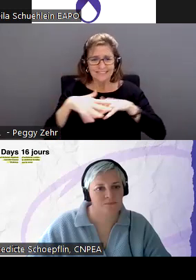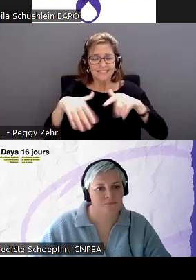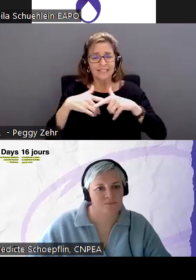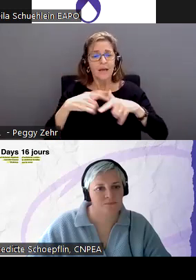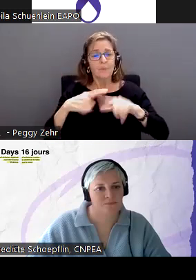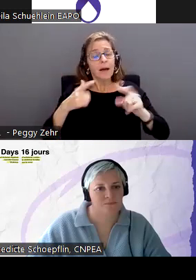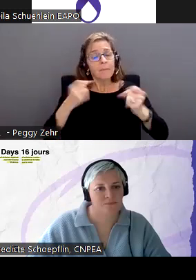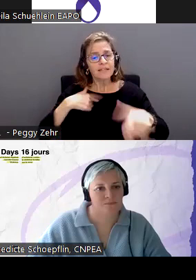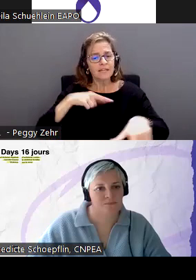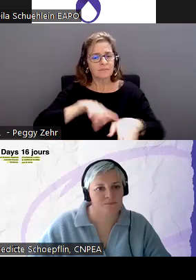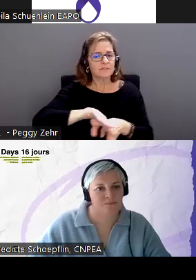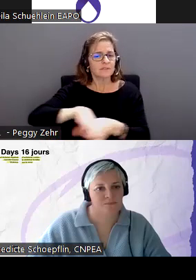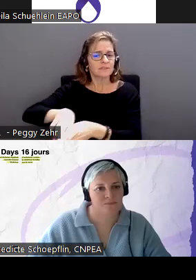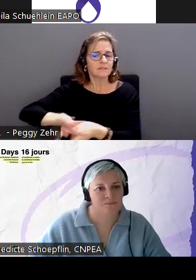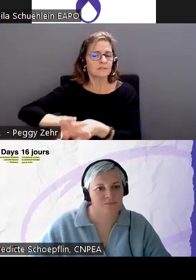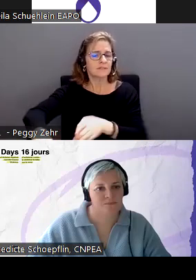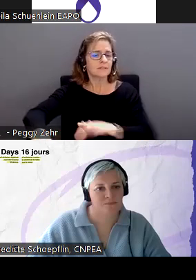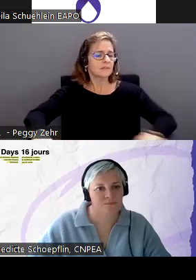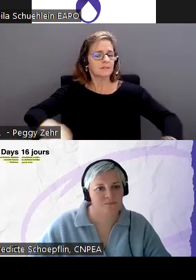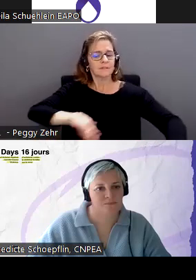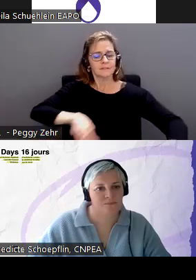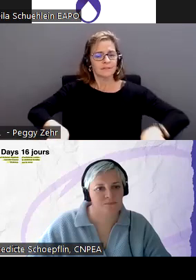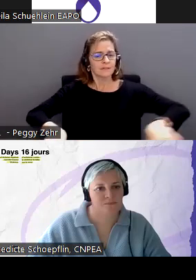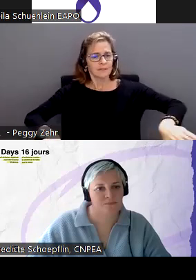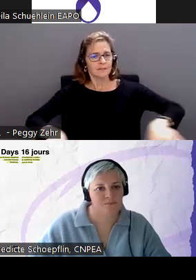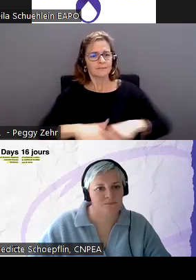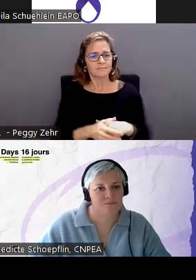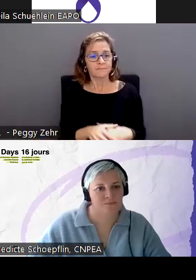This is Implementing Trauma and Violence Informed Care. It's a handbook for